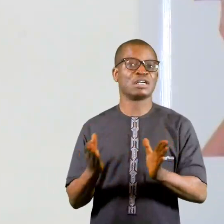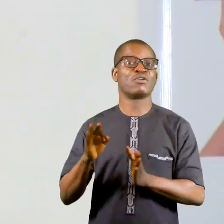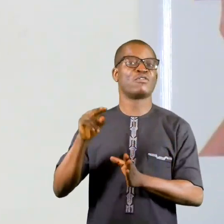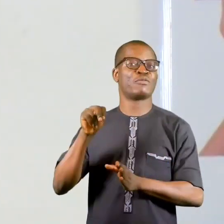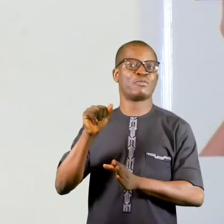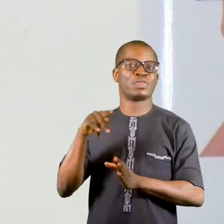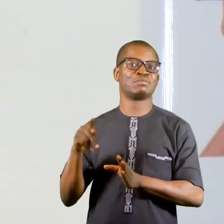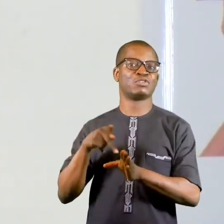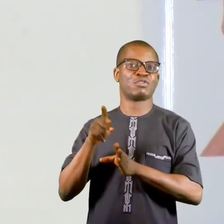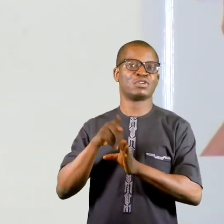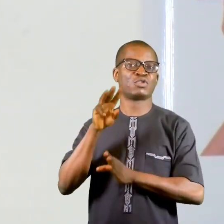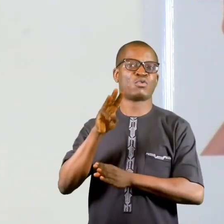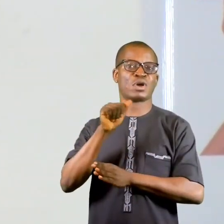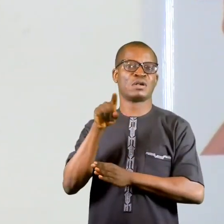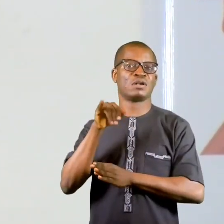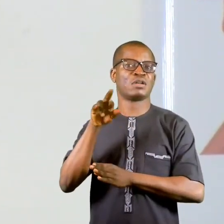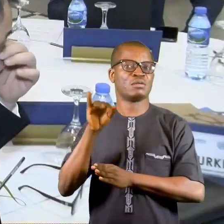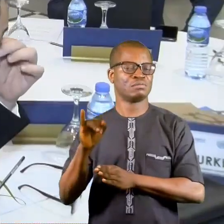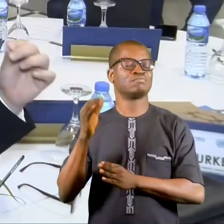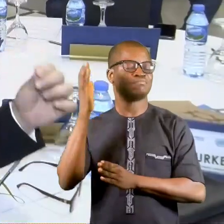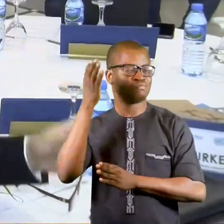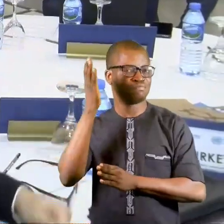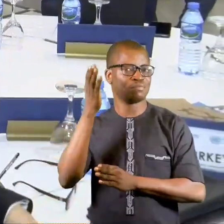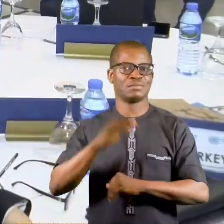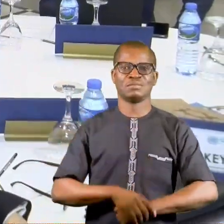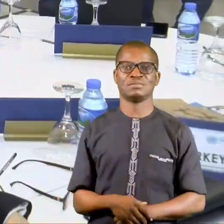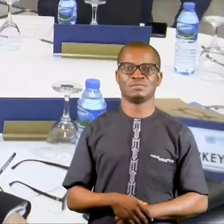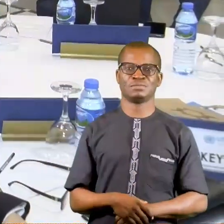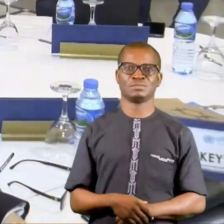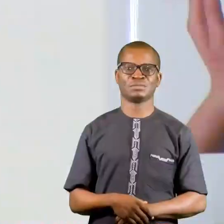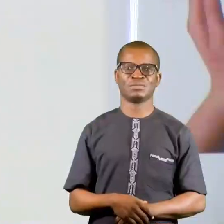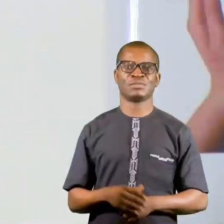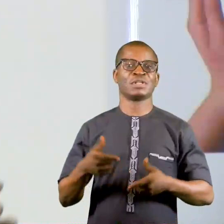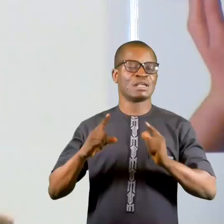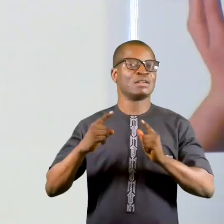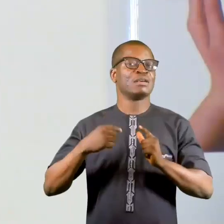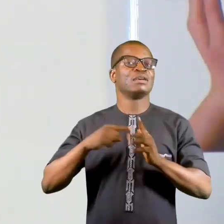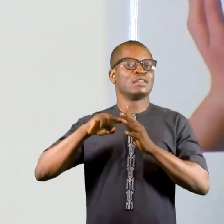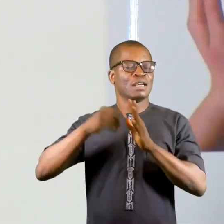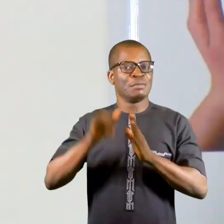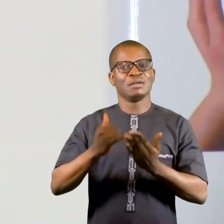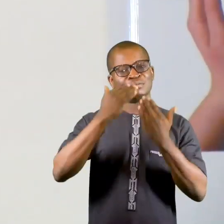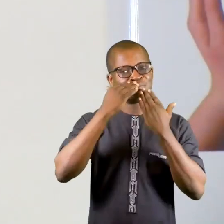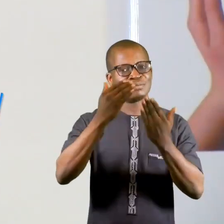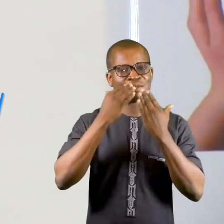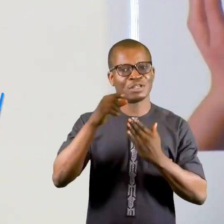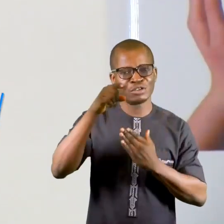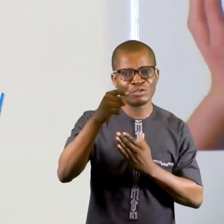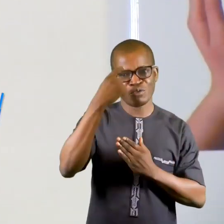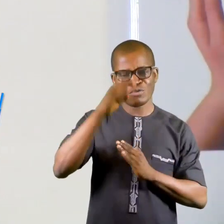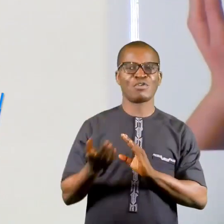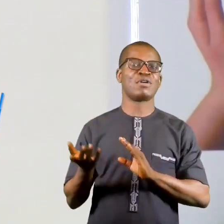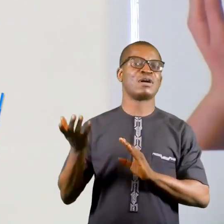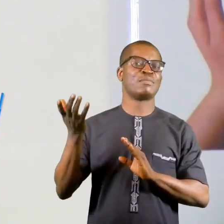of NAPTIP, Professor Fatima Waziri Azi, made the opening remarks. Let me begin by thanking you all for